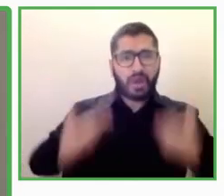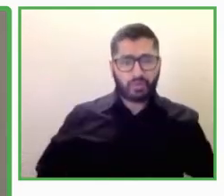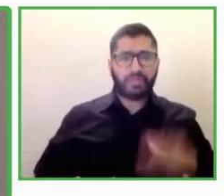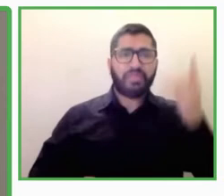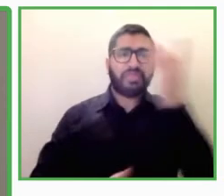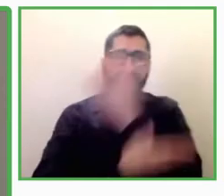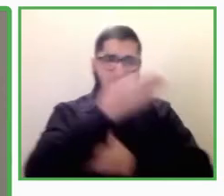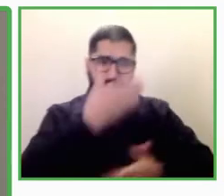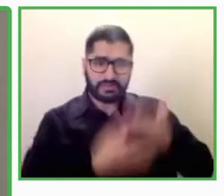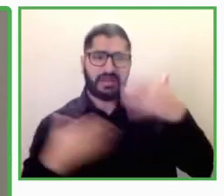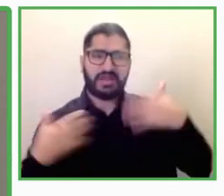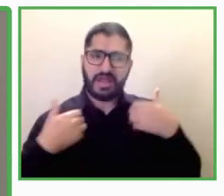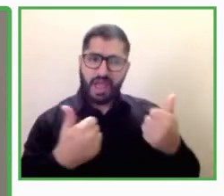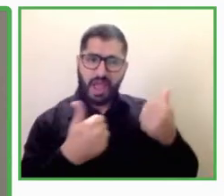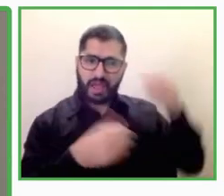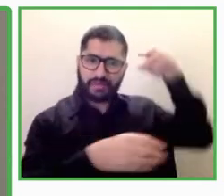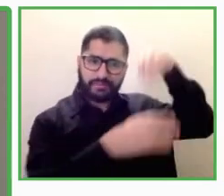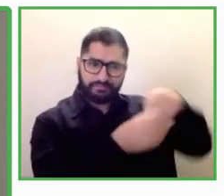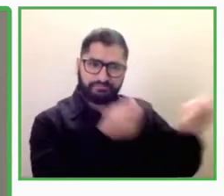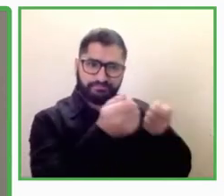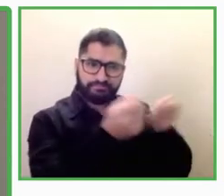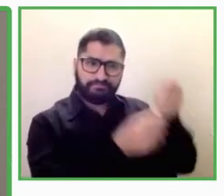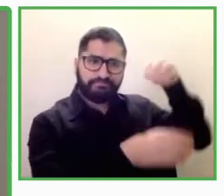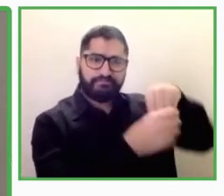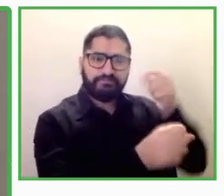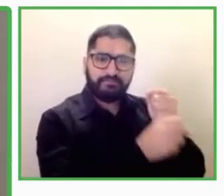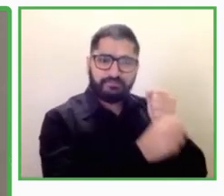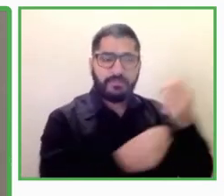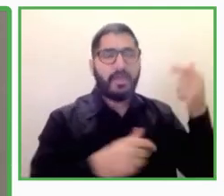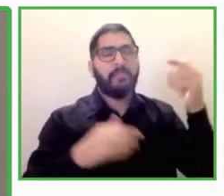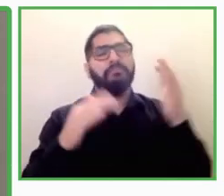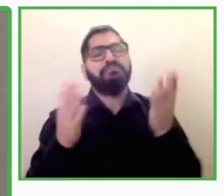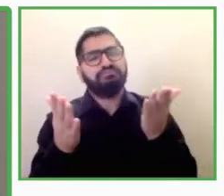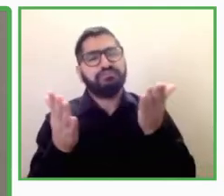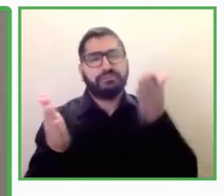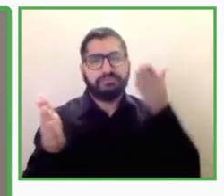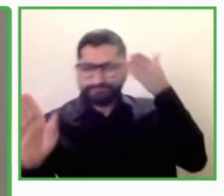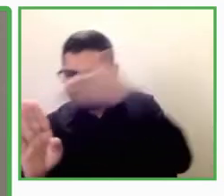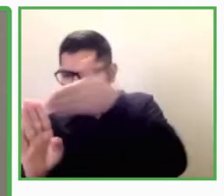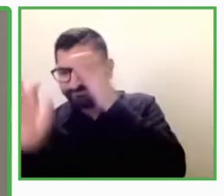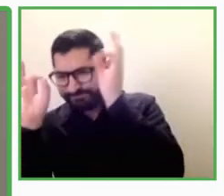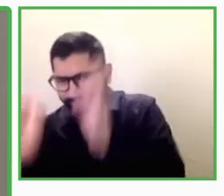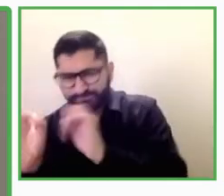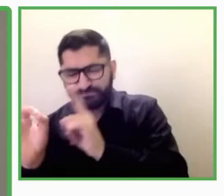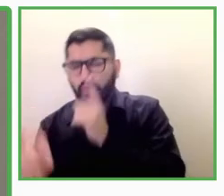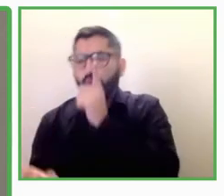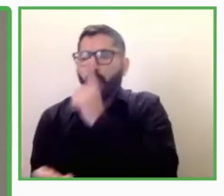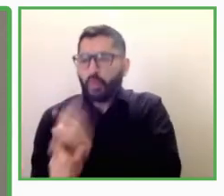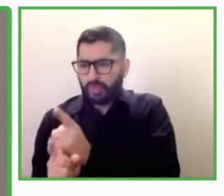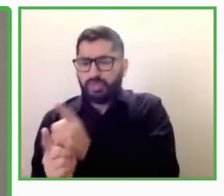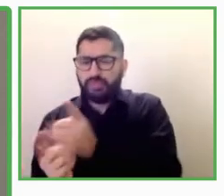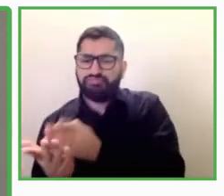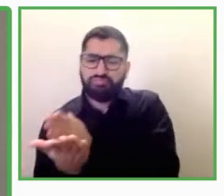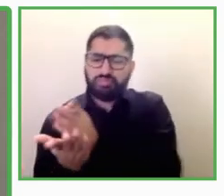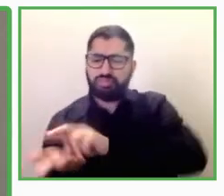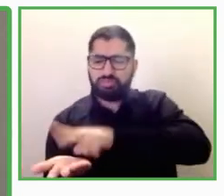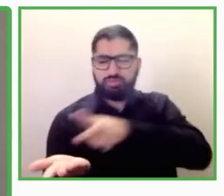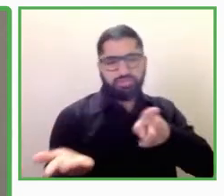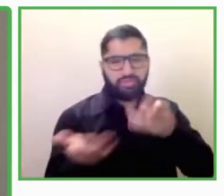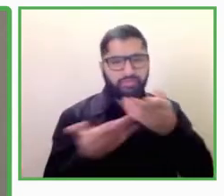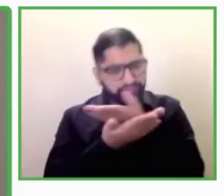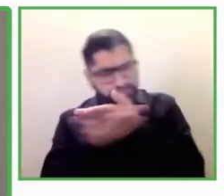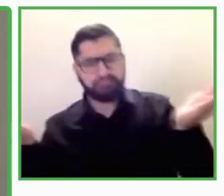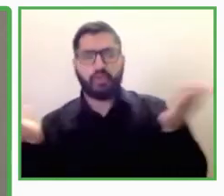market. Many times we set strategies that don't have enough information to know where to